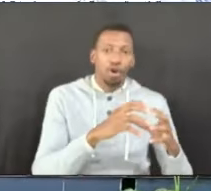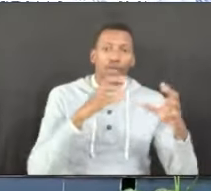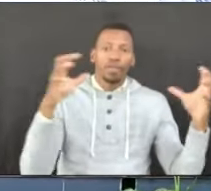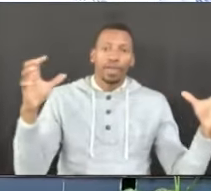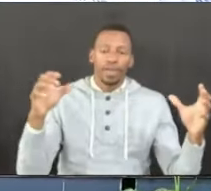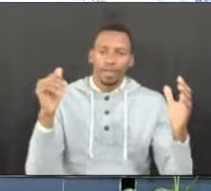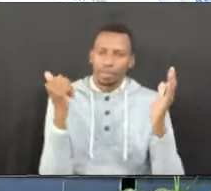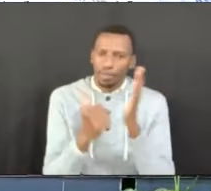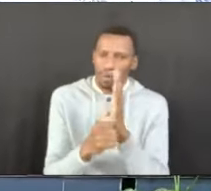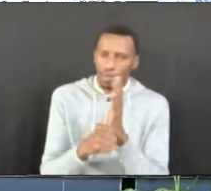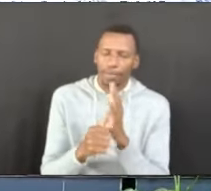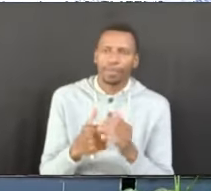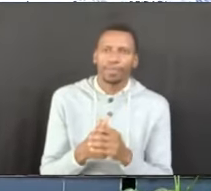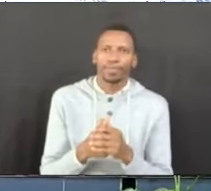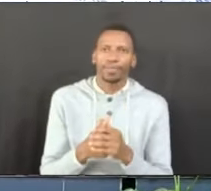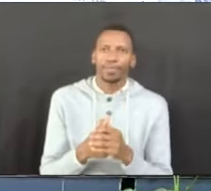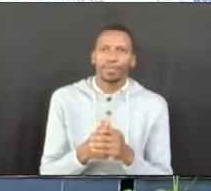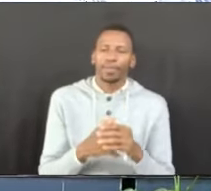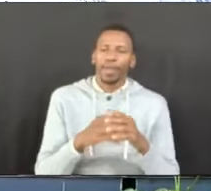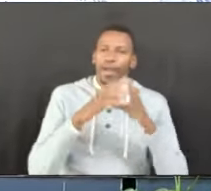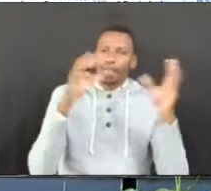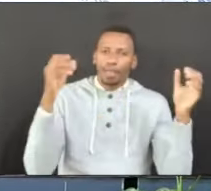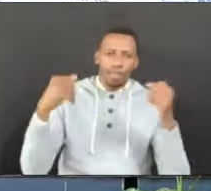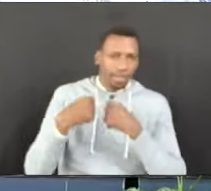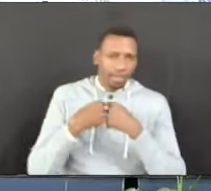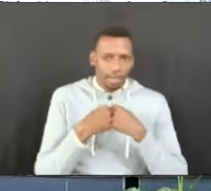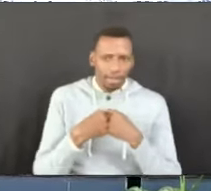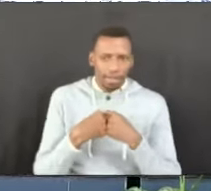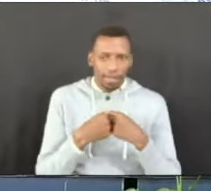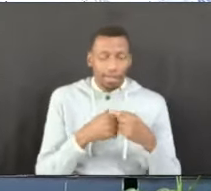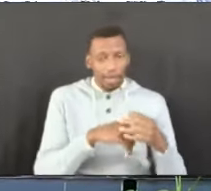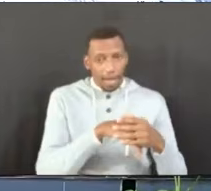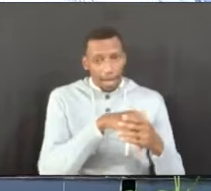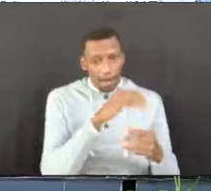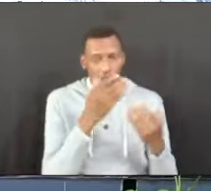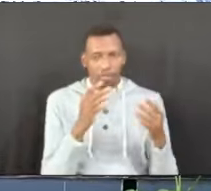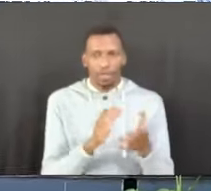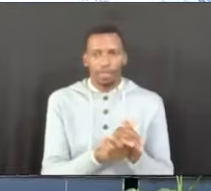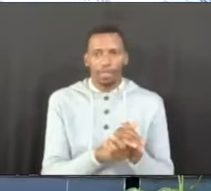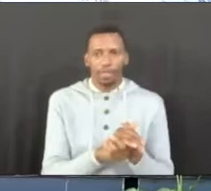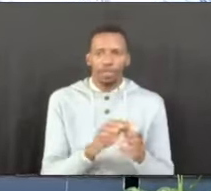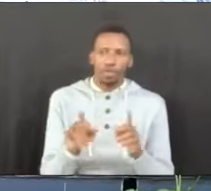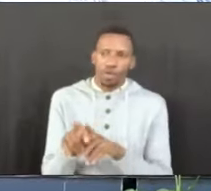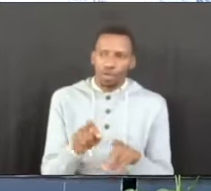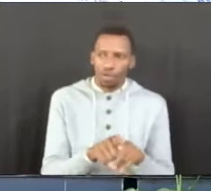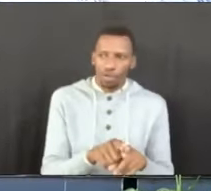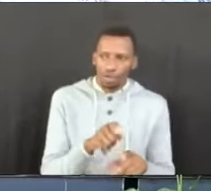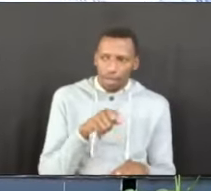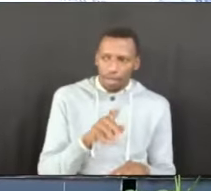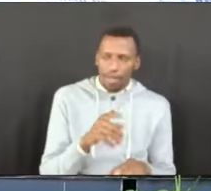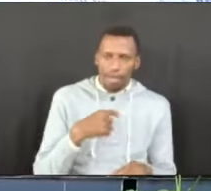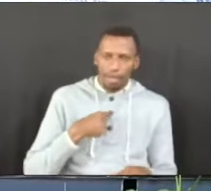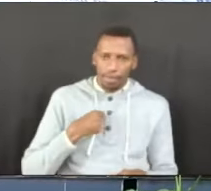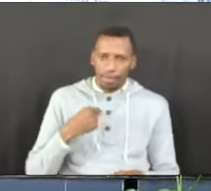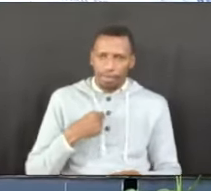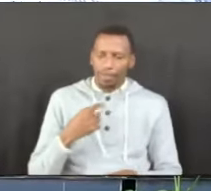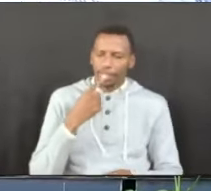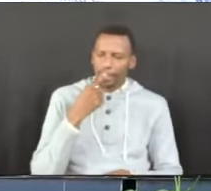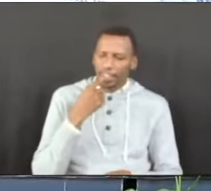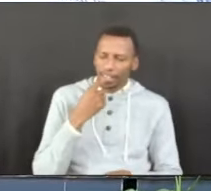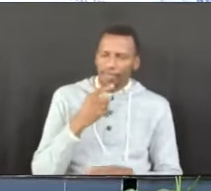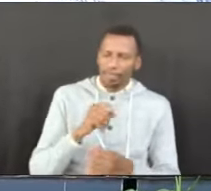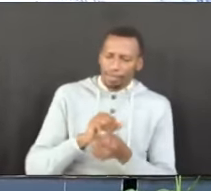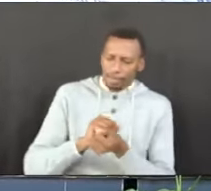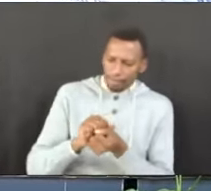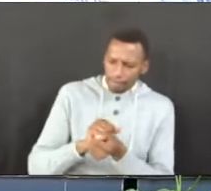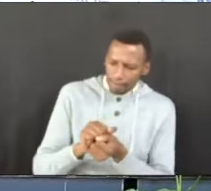tribulation. Not only have they come out of the great tribulation, they have washed their robes and